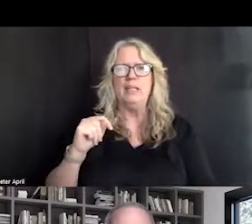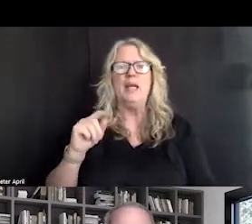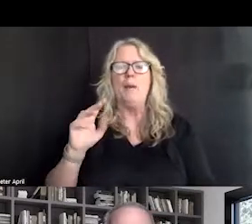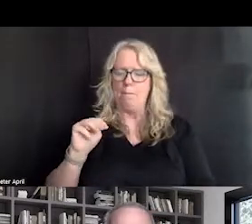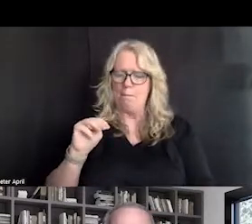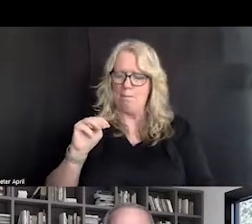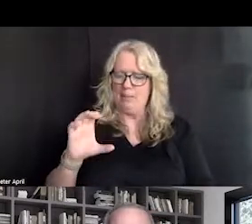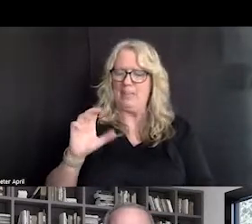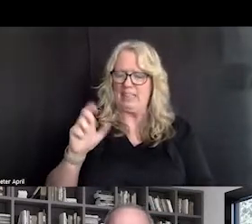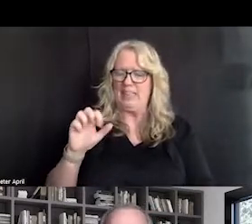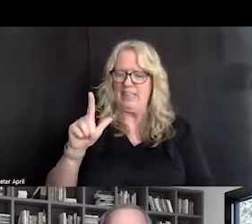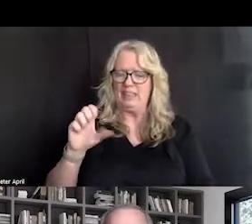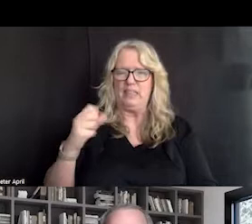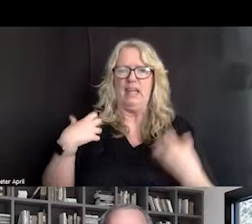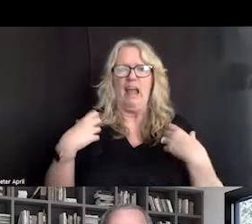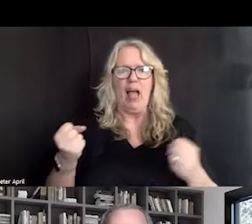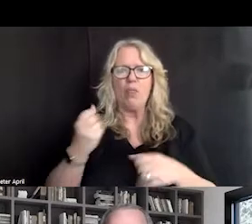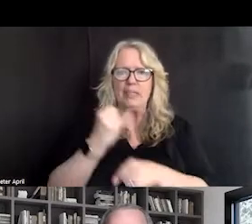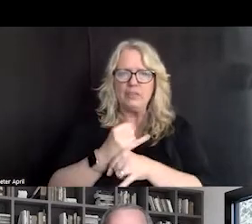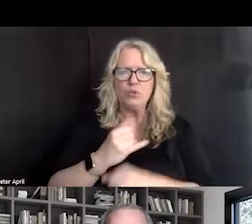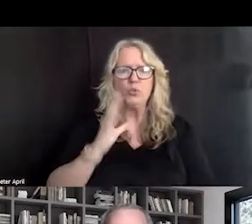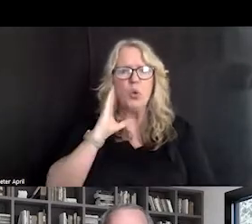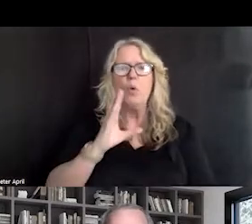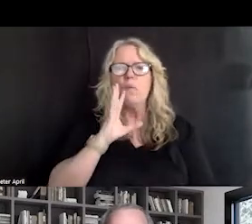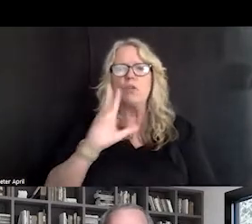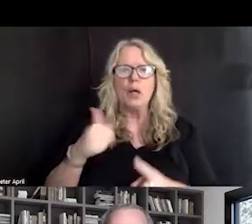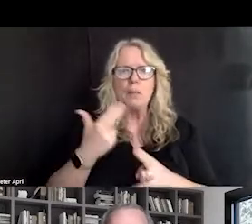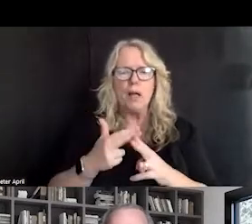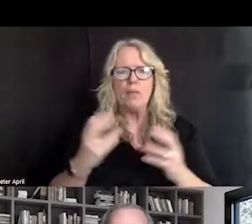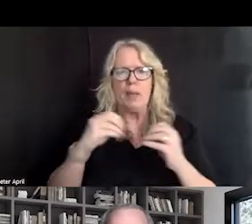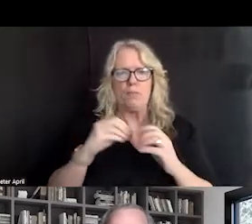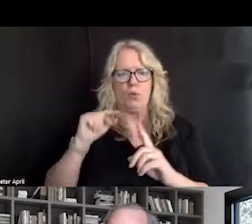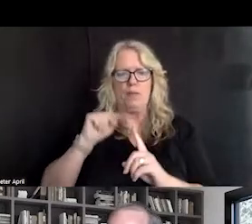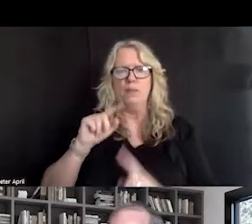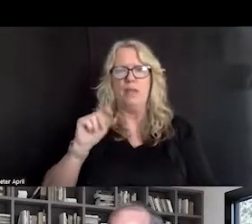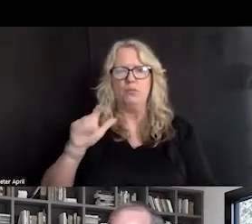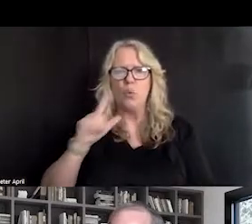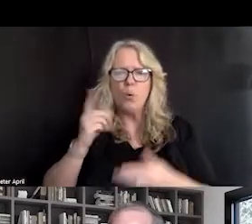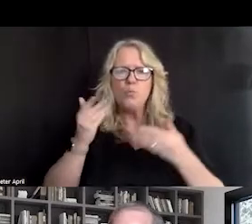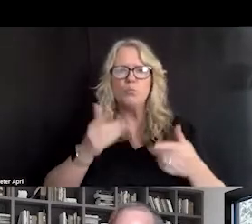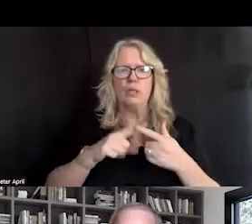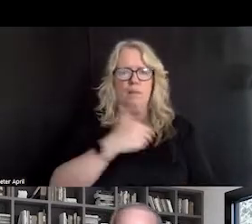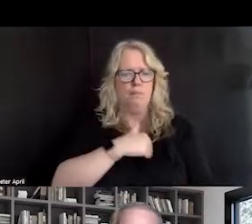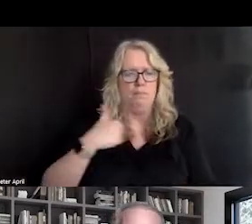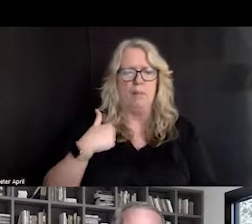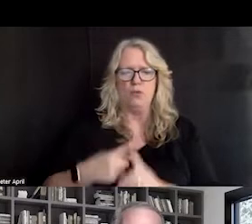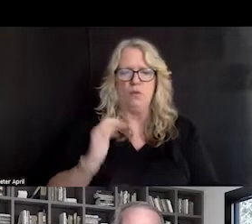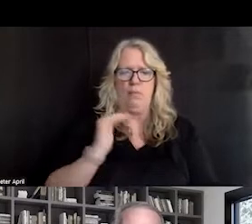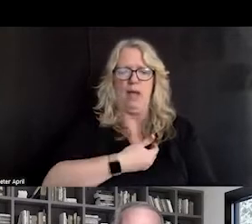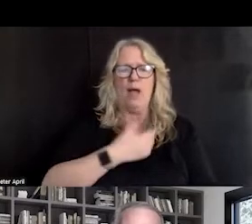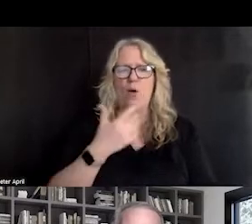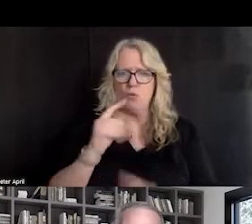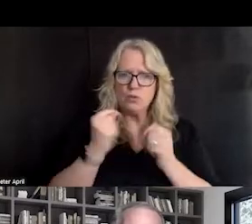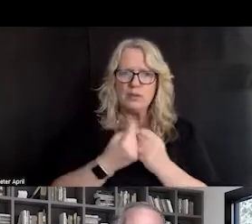McKinsey Health Institute. So we're going to be talking more about that tool and bringing on members of her team. But there's been a lot